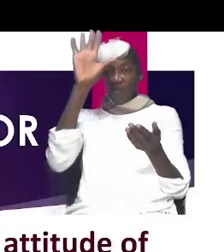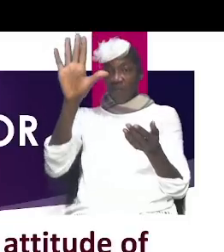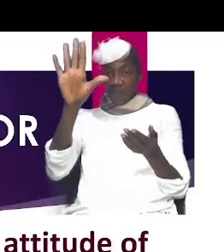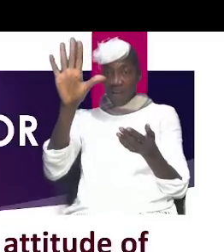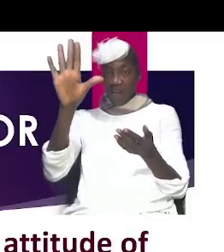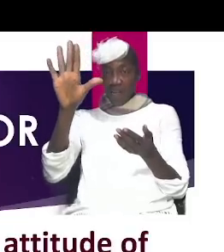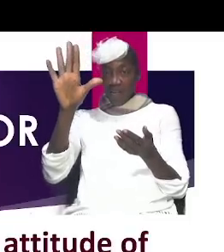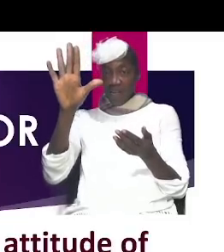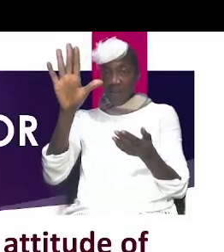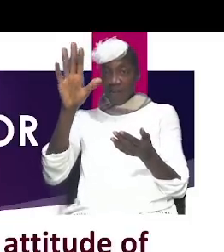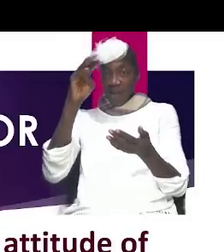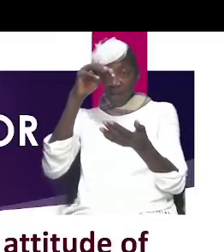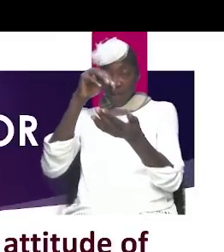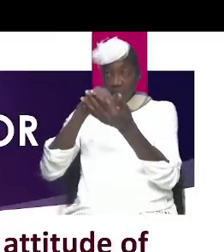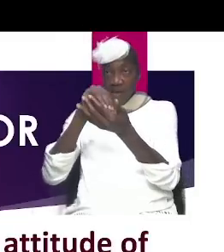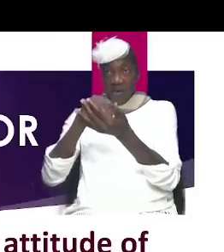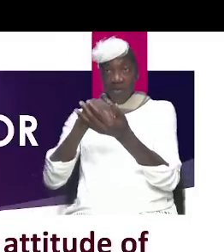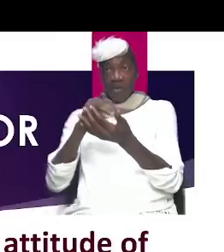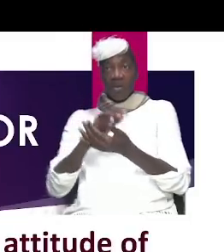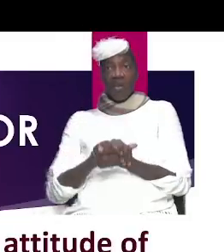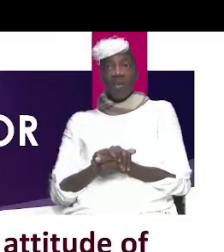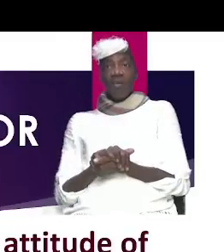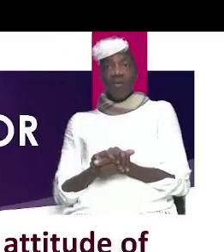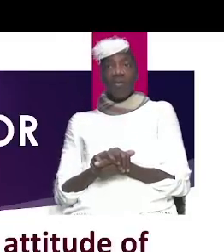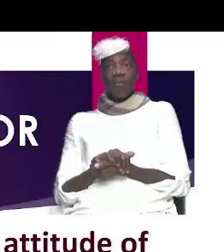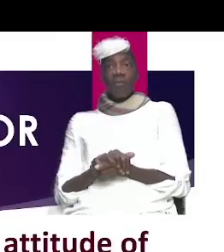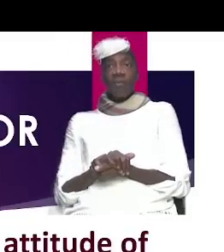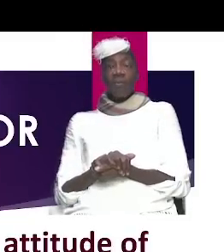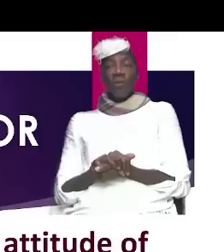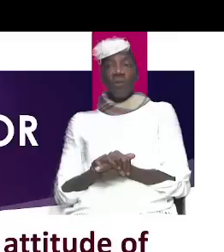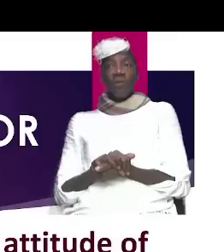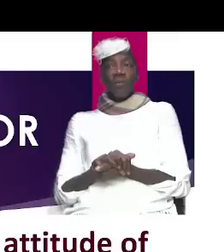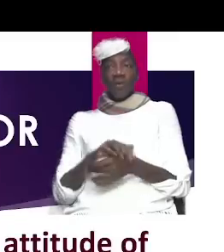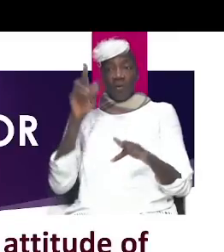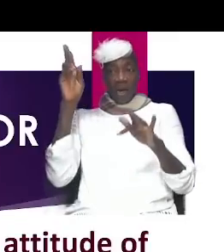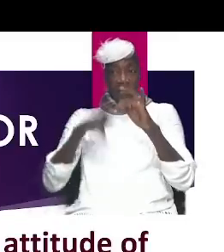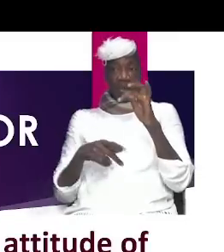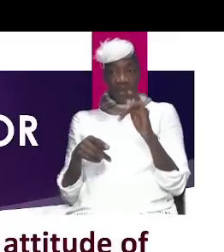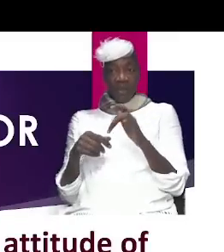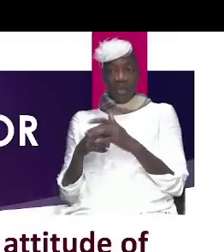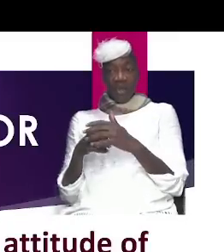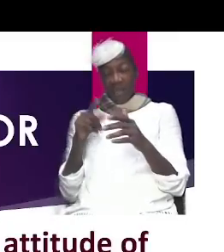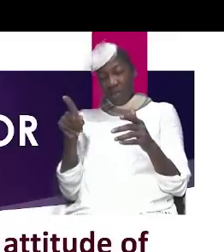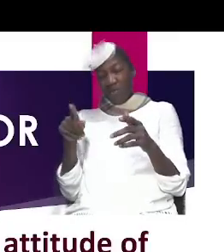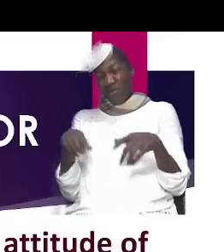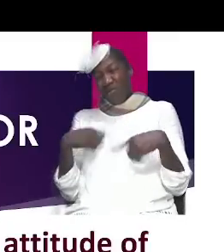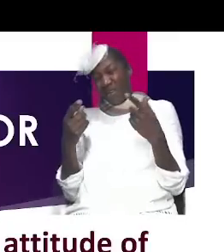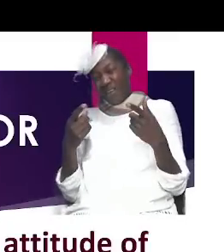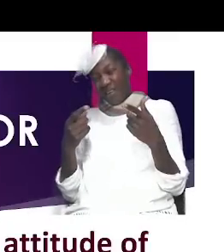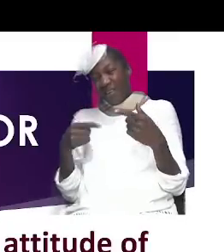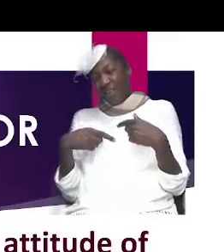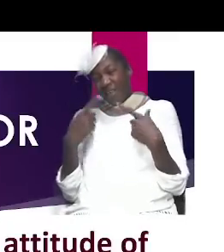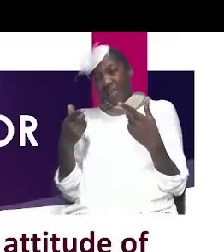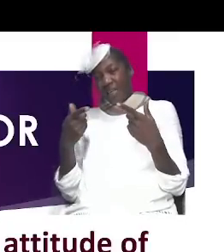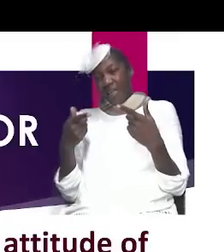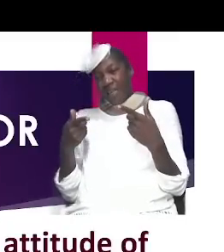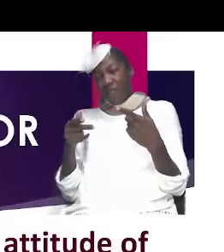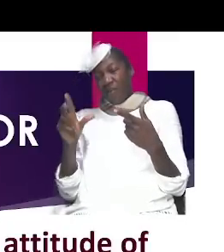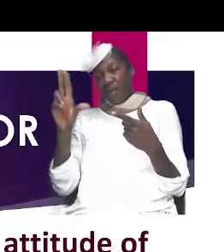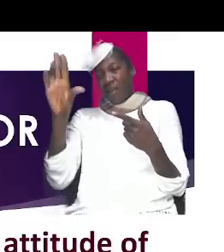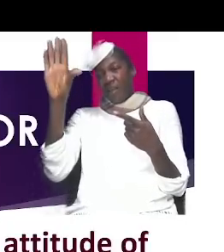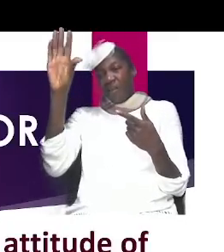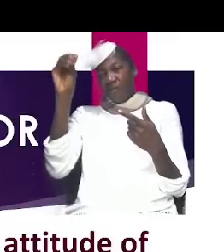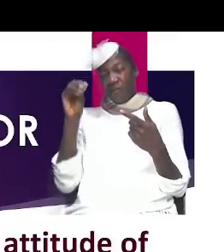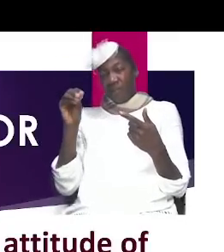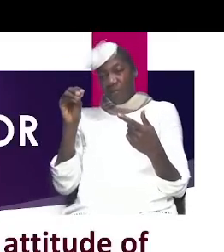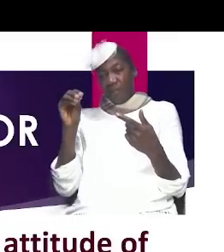like a $500 or probably even a $50. So if you take out, was reaching for a $50 and a $5,000 came out and you drop